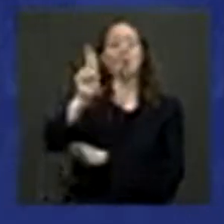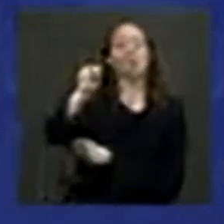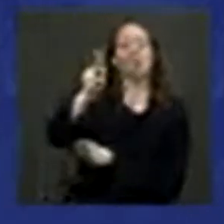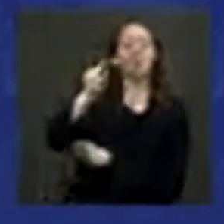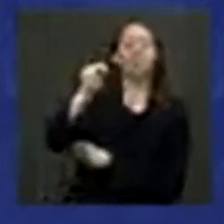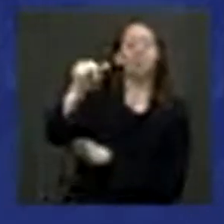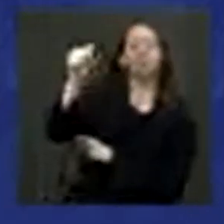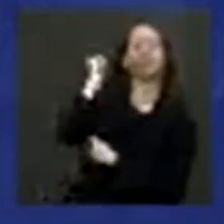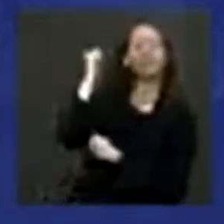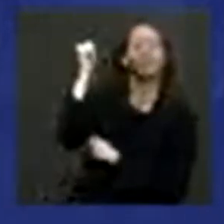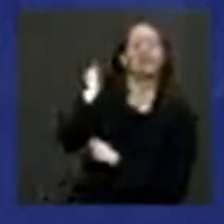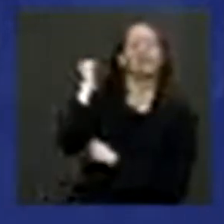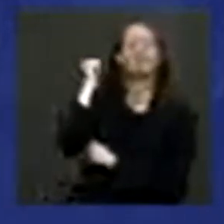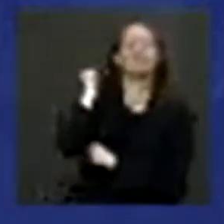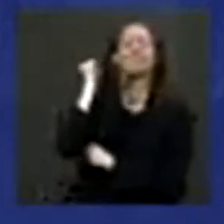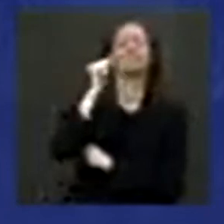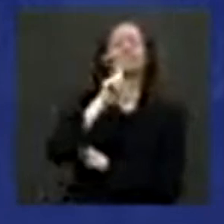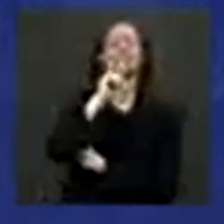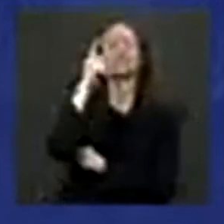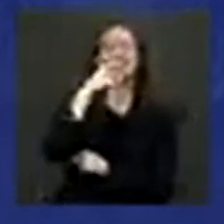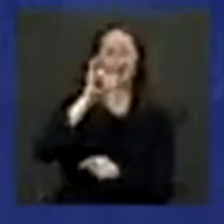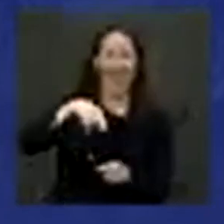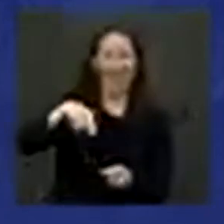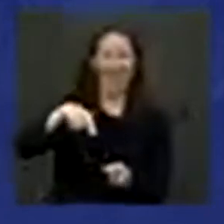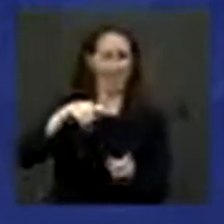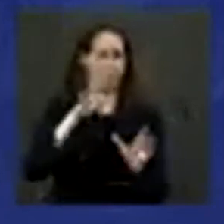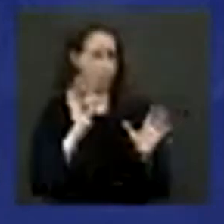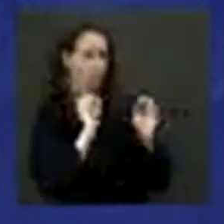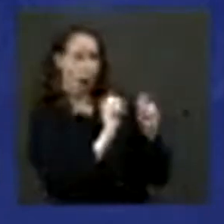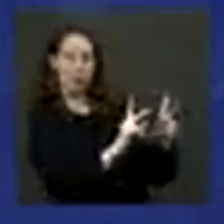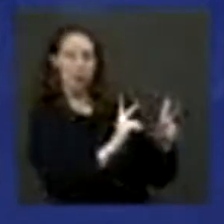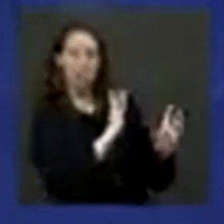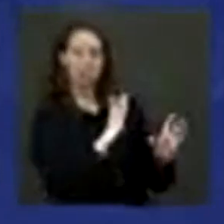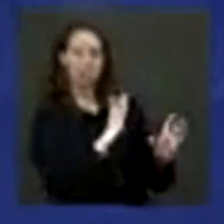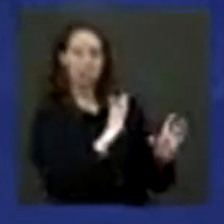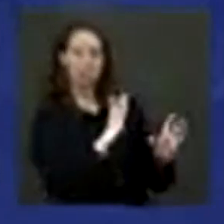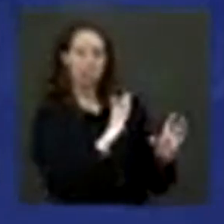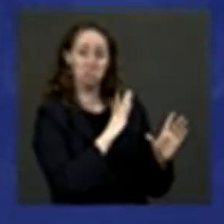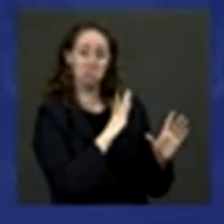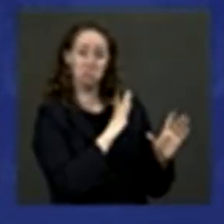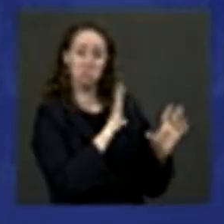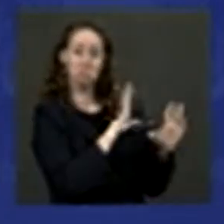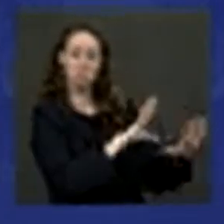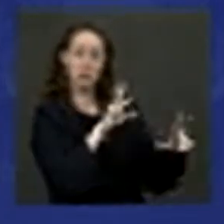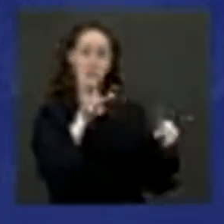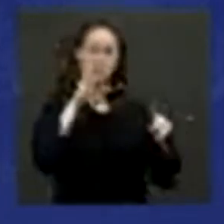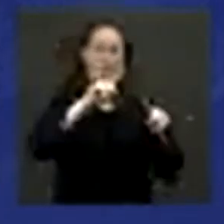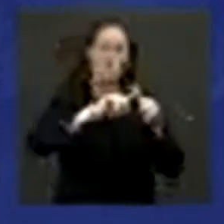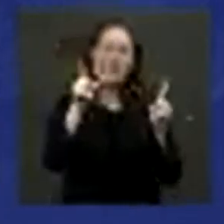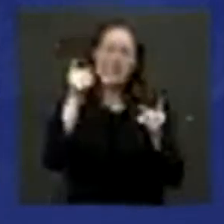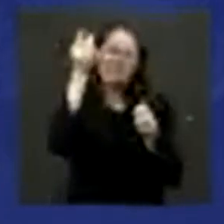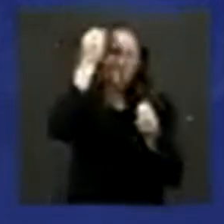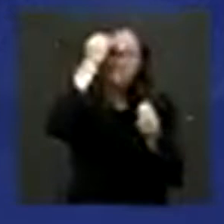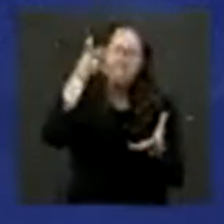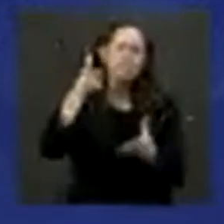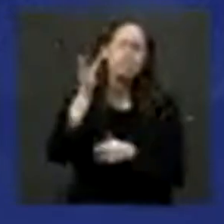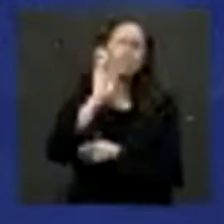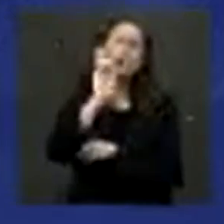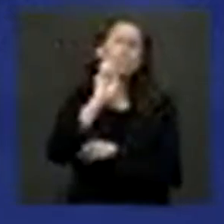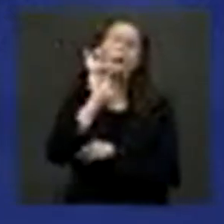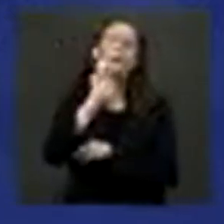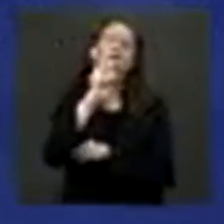needless calamity. So be it. But they need to stop playing Russian roulette with the U.S.